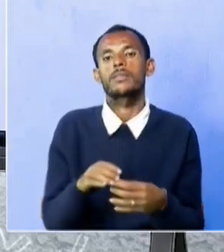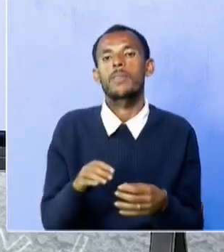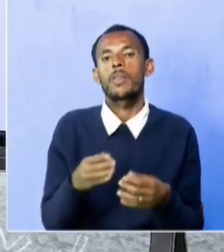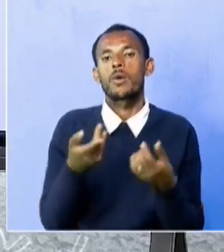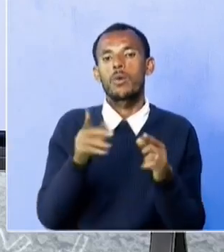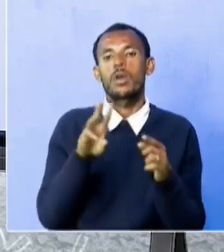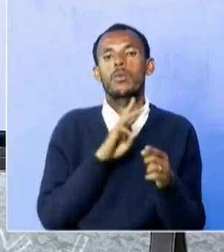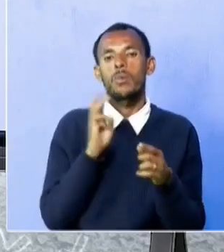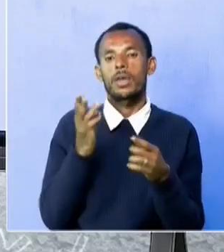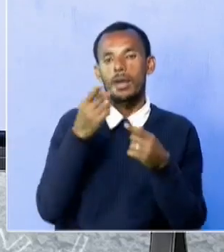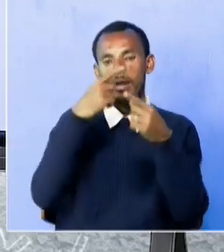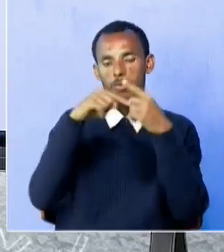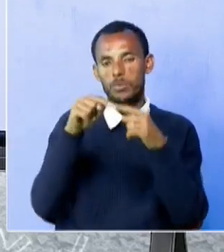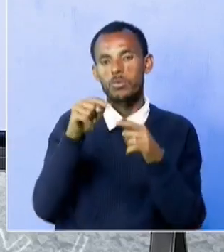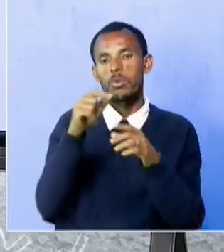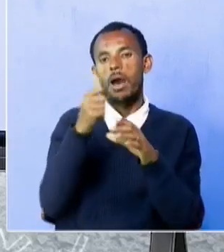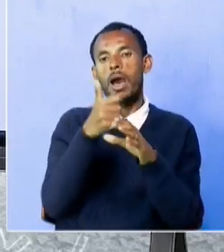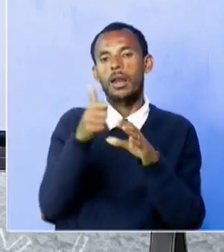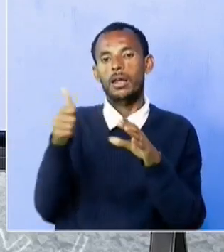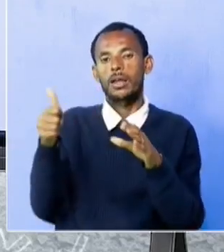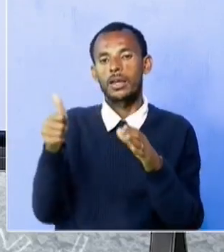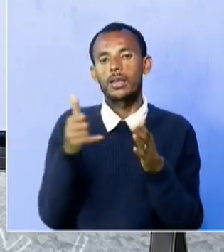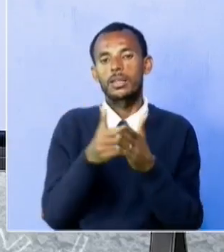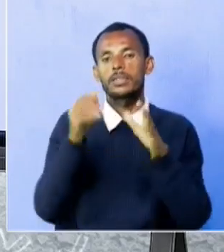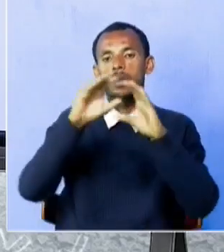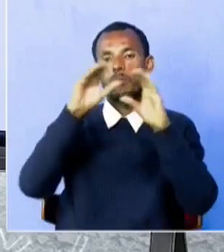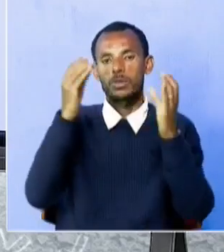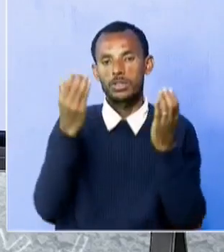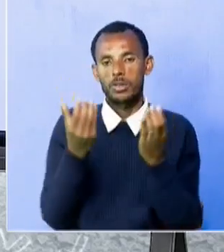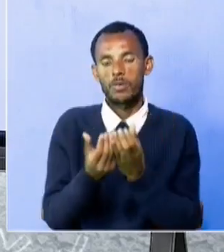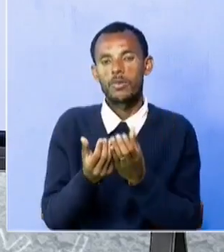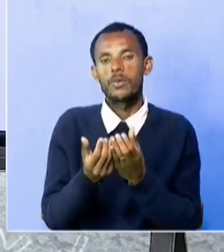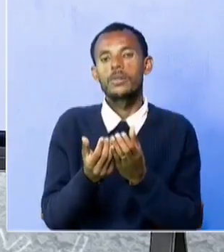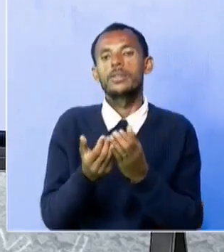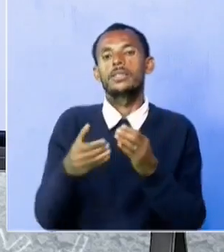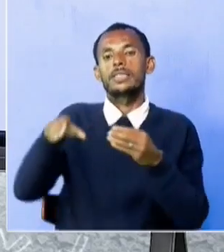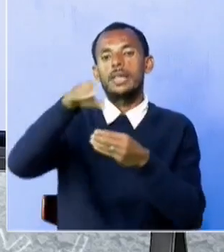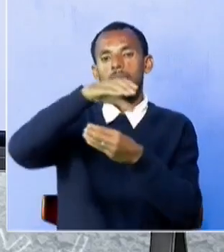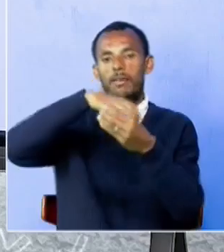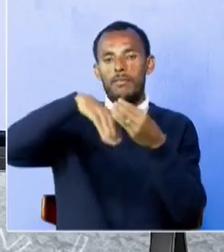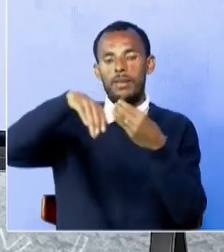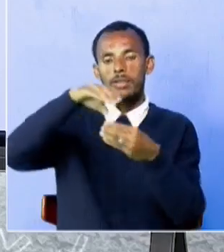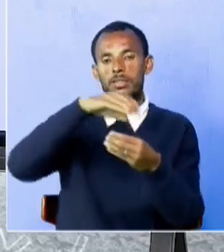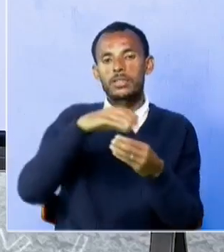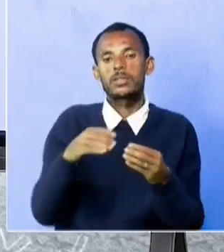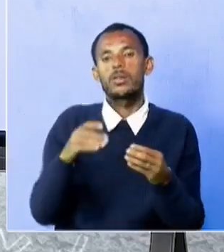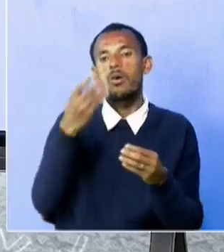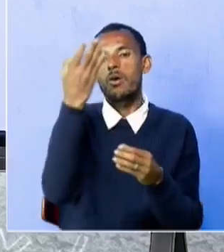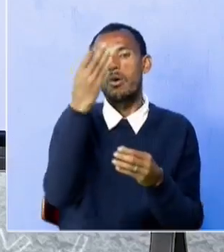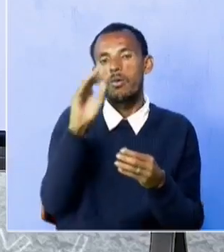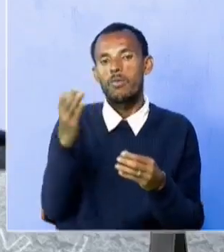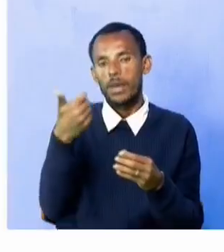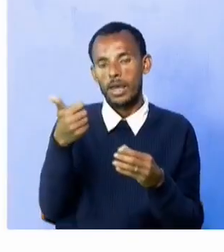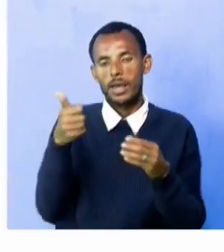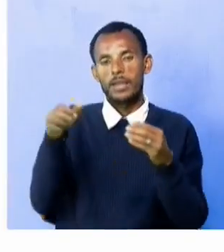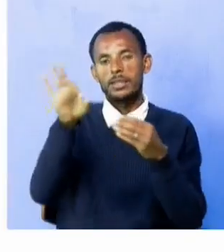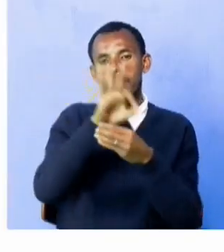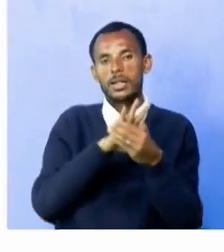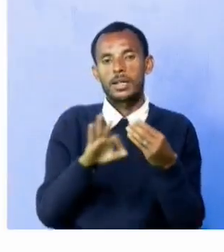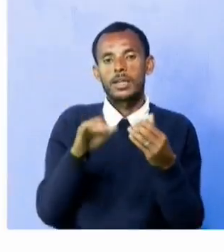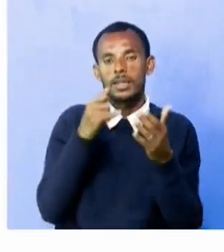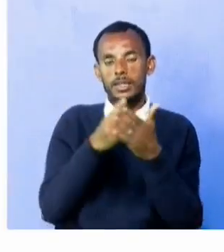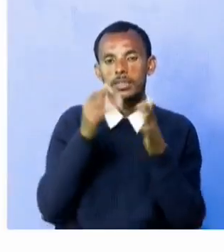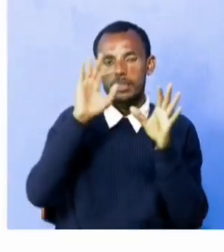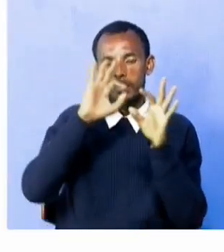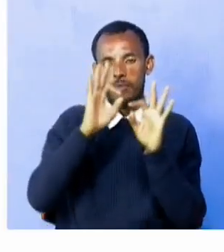arcs, arc is a portion of a circumference of a circle. Okay, so arcs is